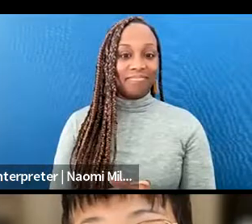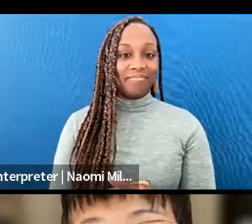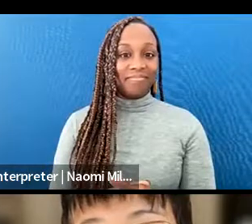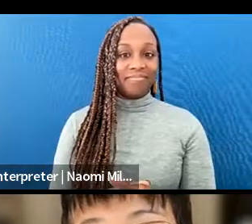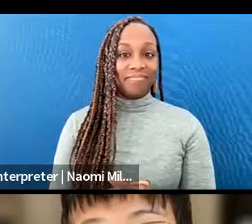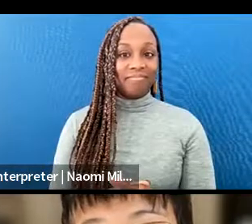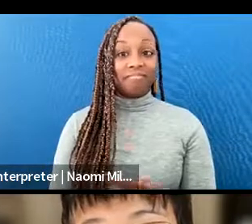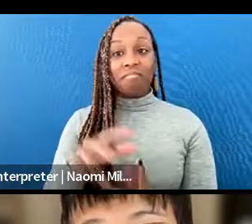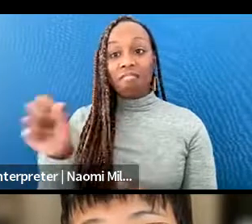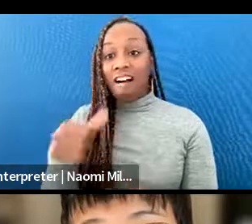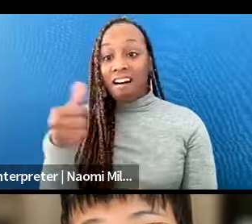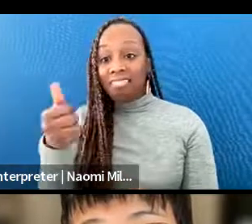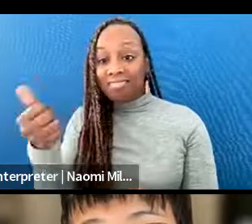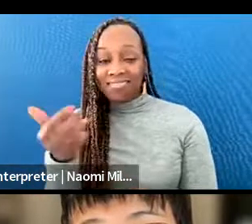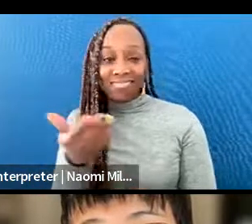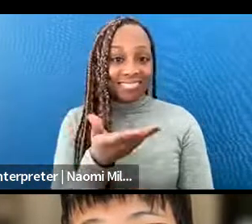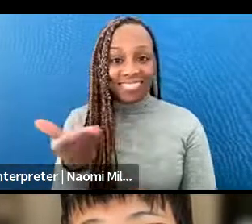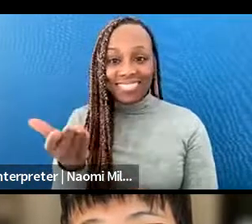Others?